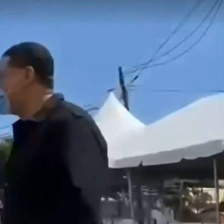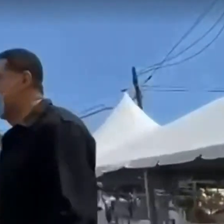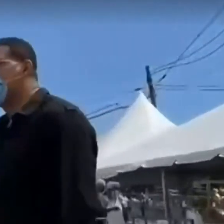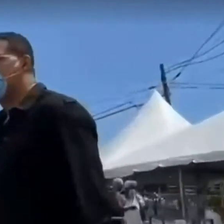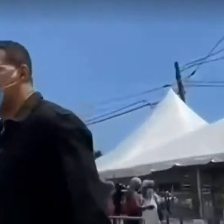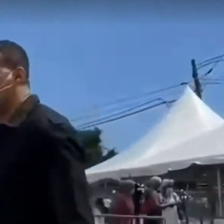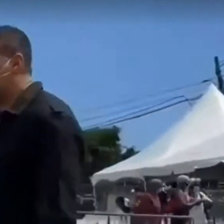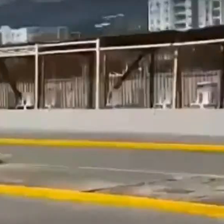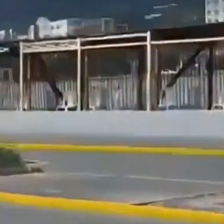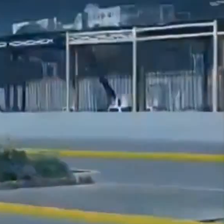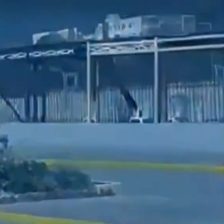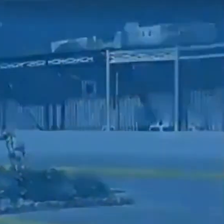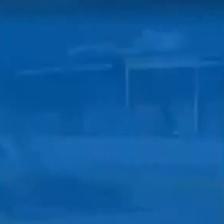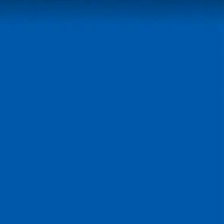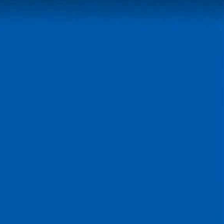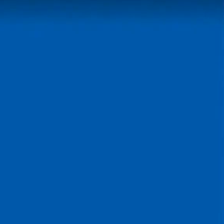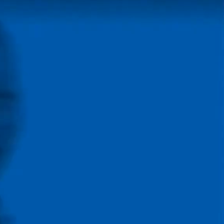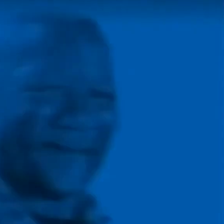It's a beautiful